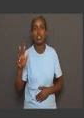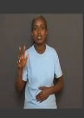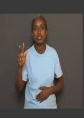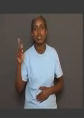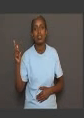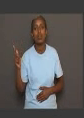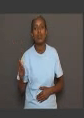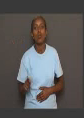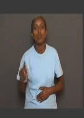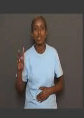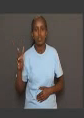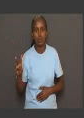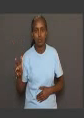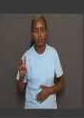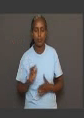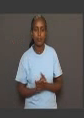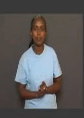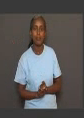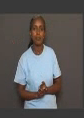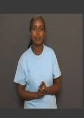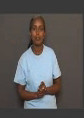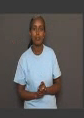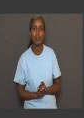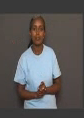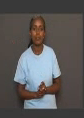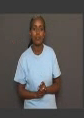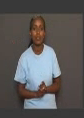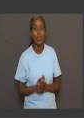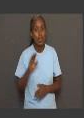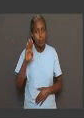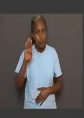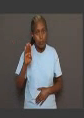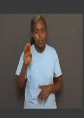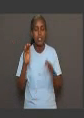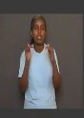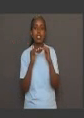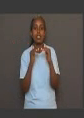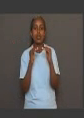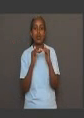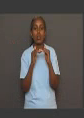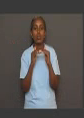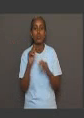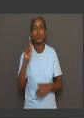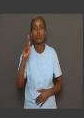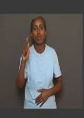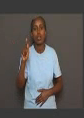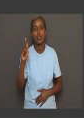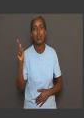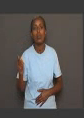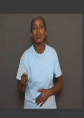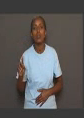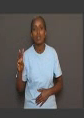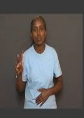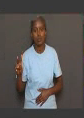3 over 2. B is equal to 1